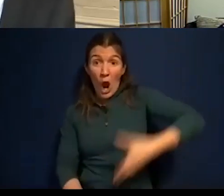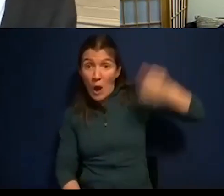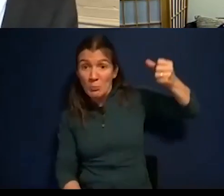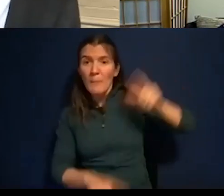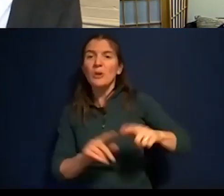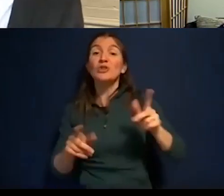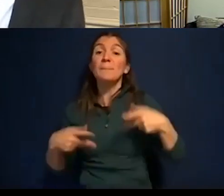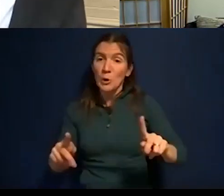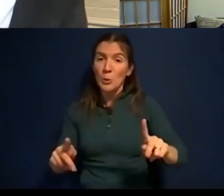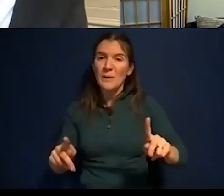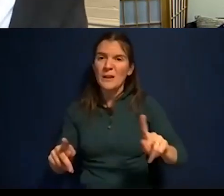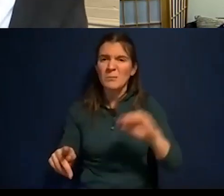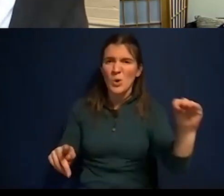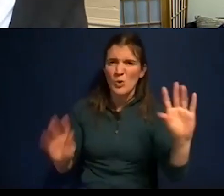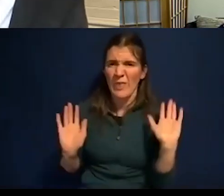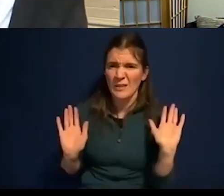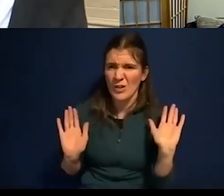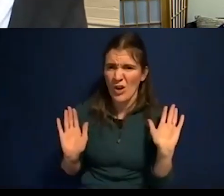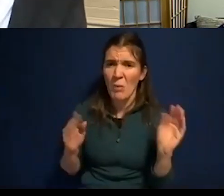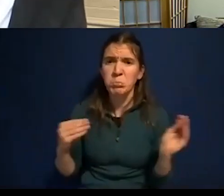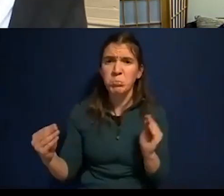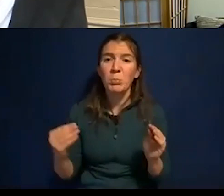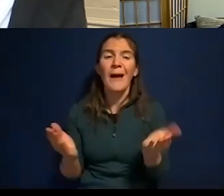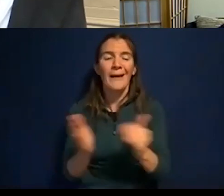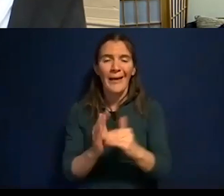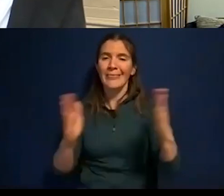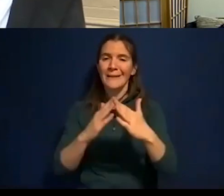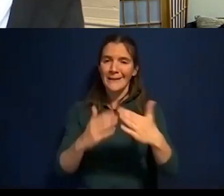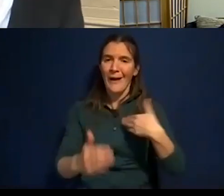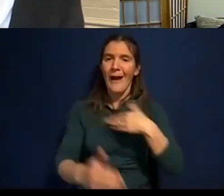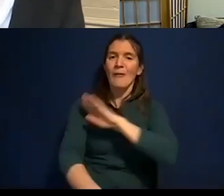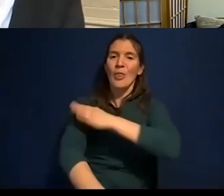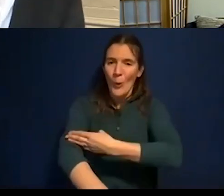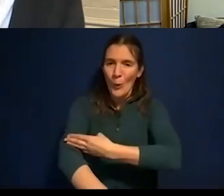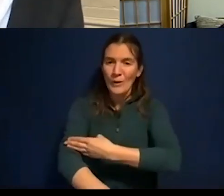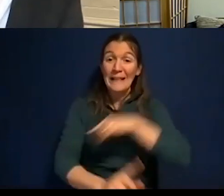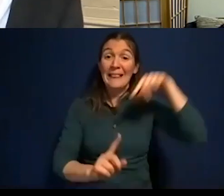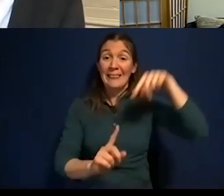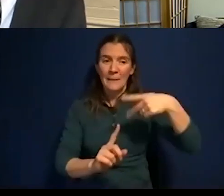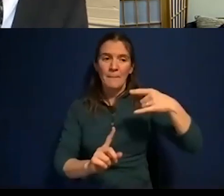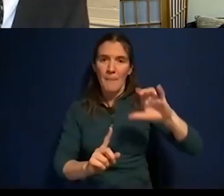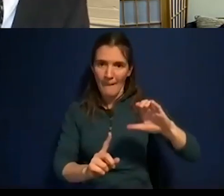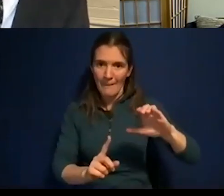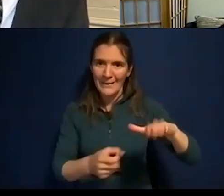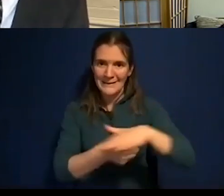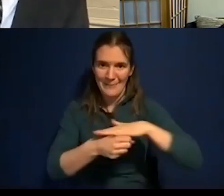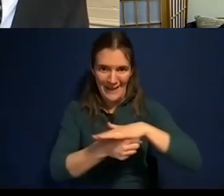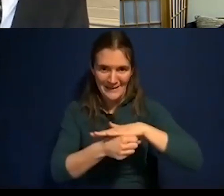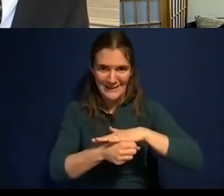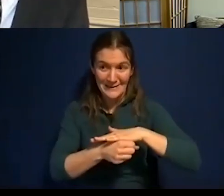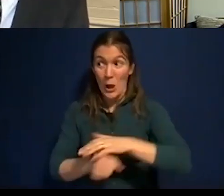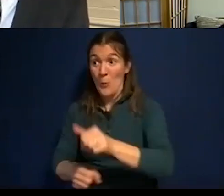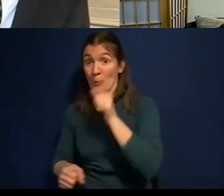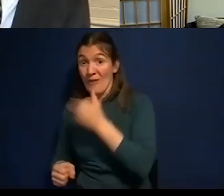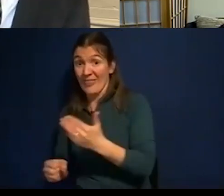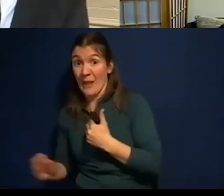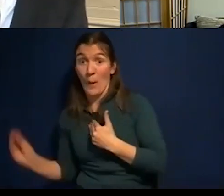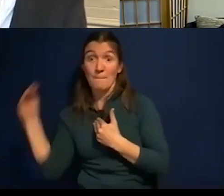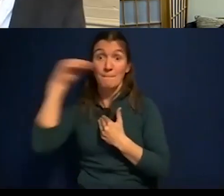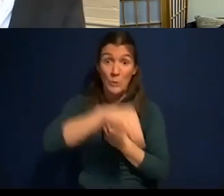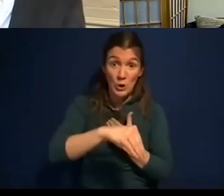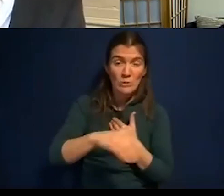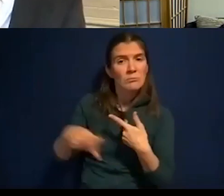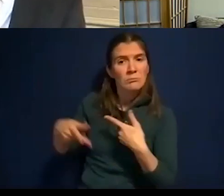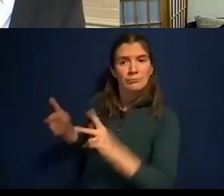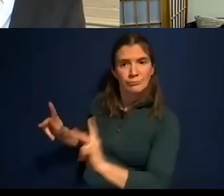And all of those things remain within the town's authority, because what we're talking about here is permission to place something private